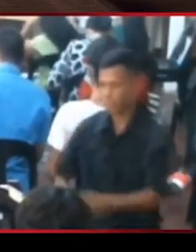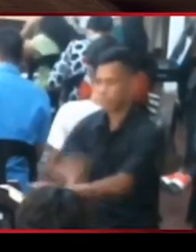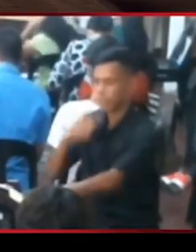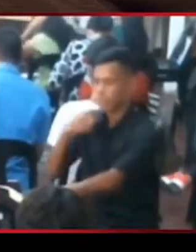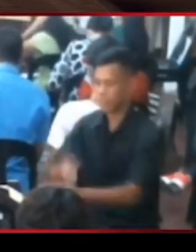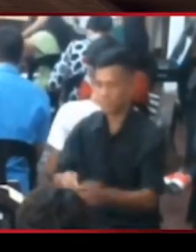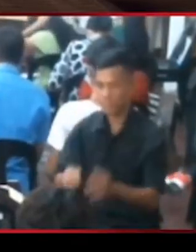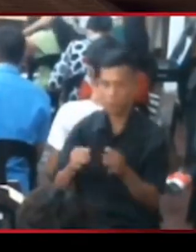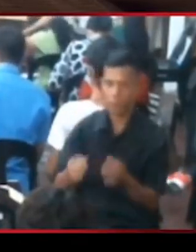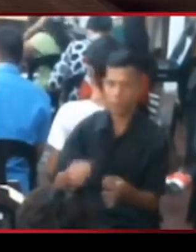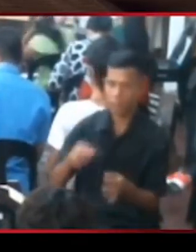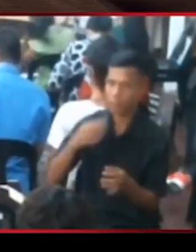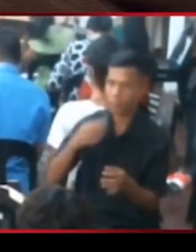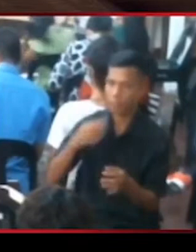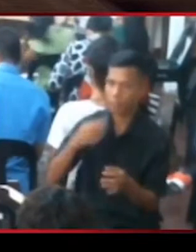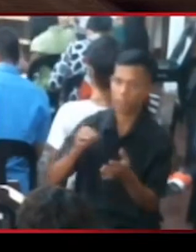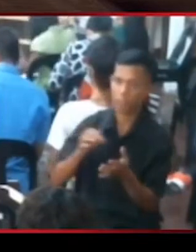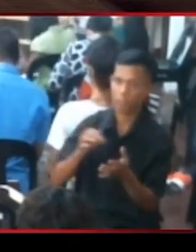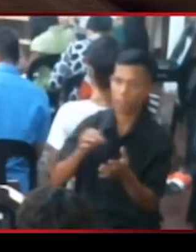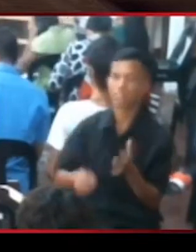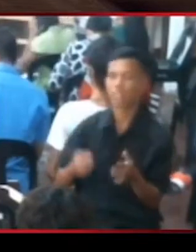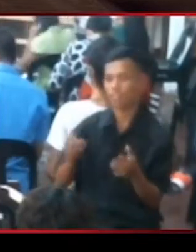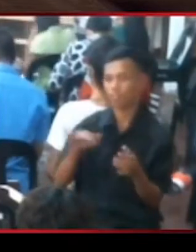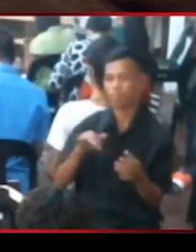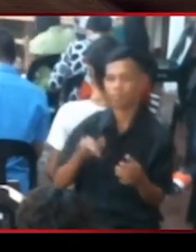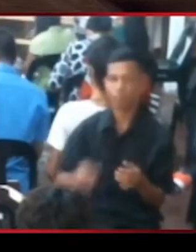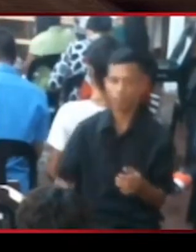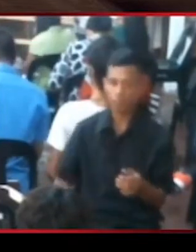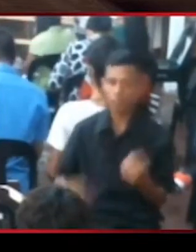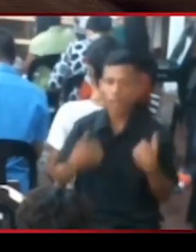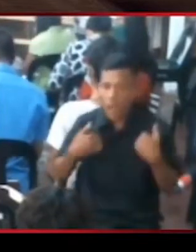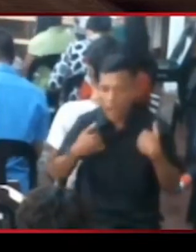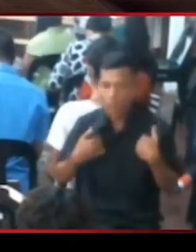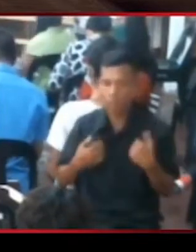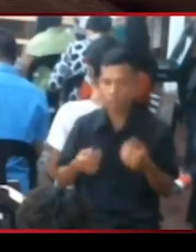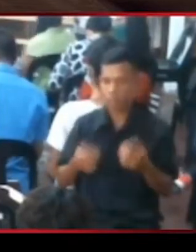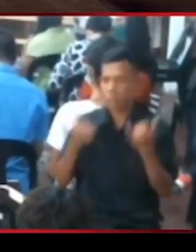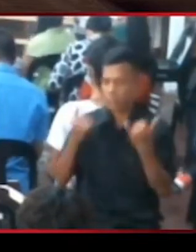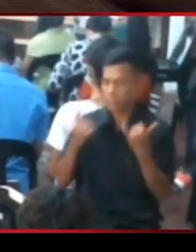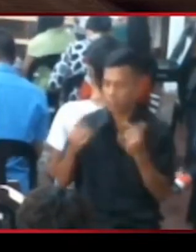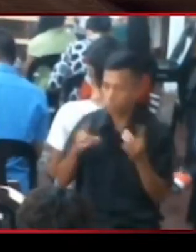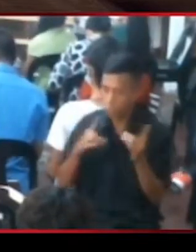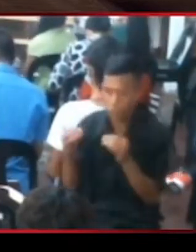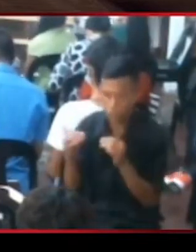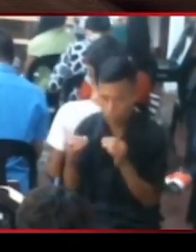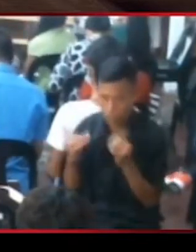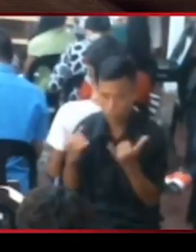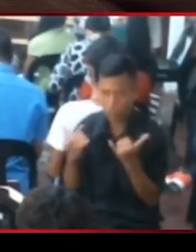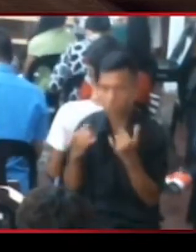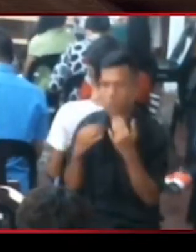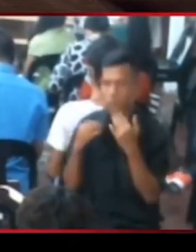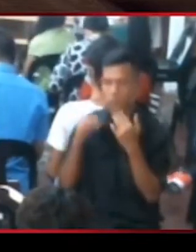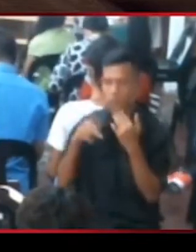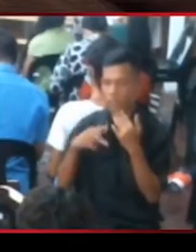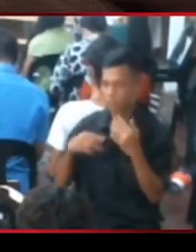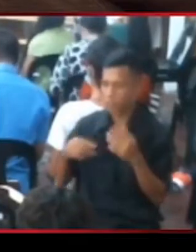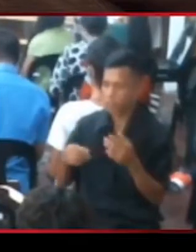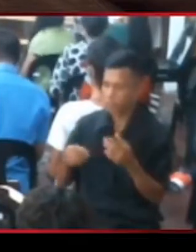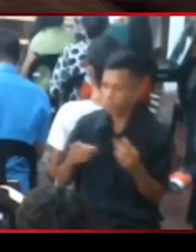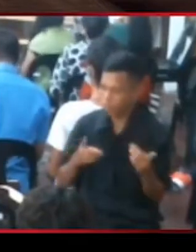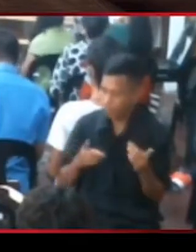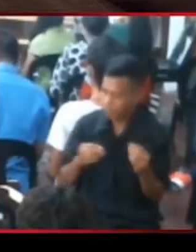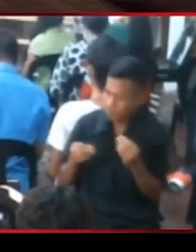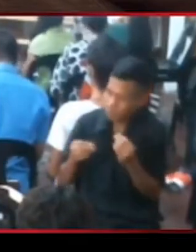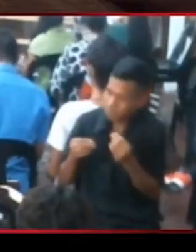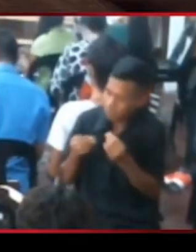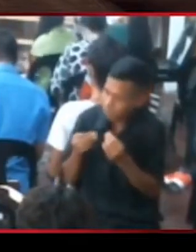23, very simple. Now, I don't always do this right, so I'm kind of contradicting myself and